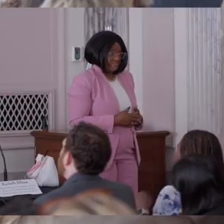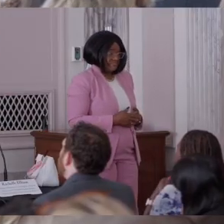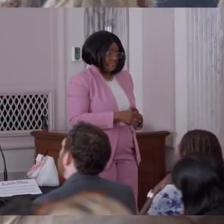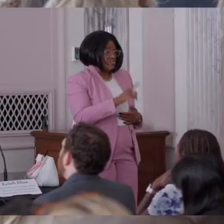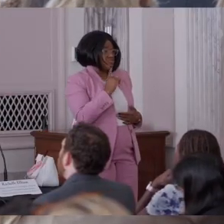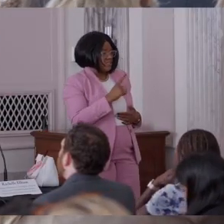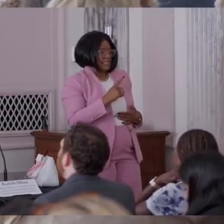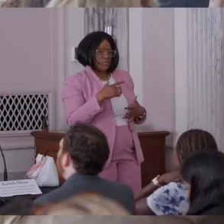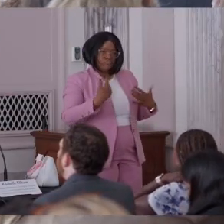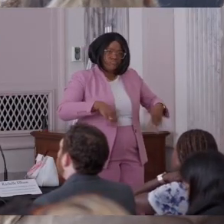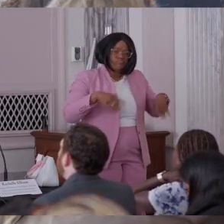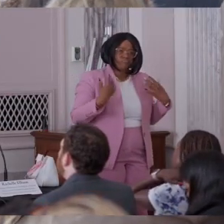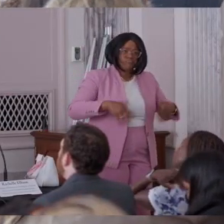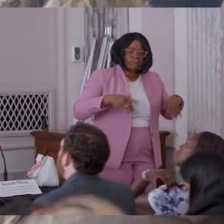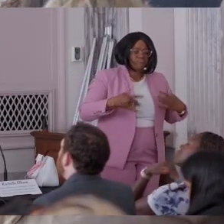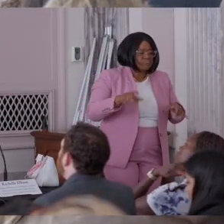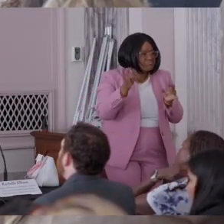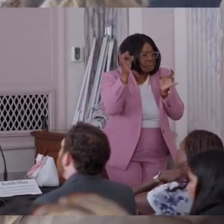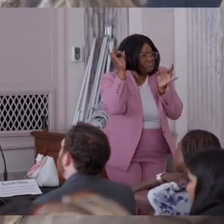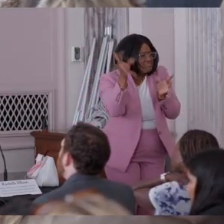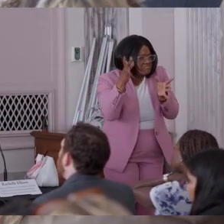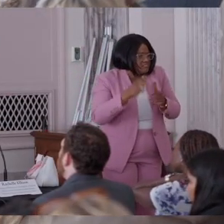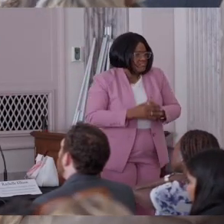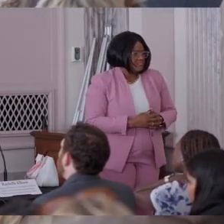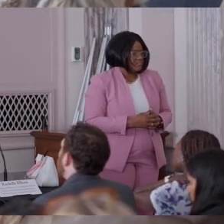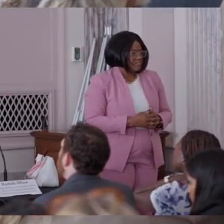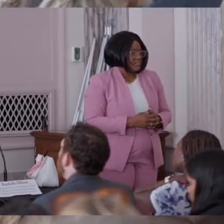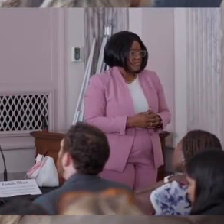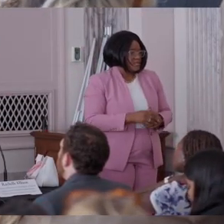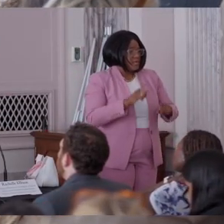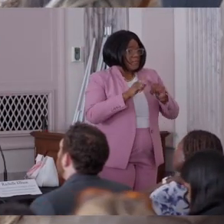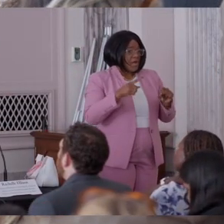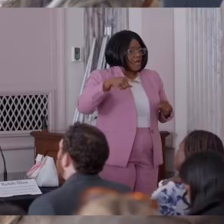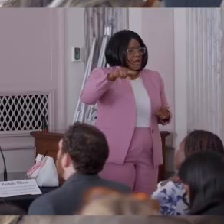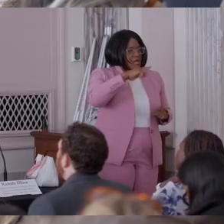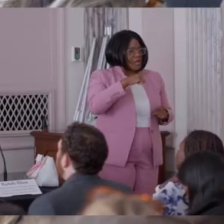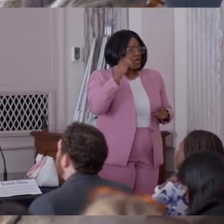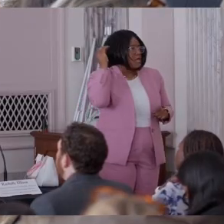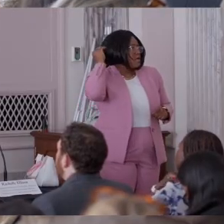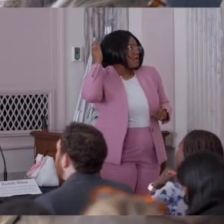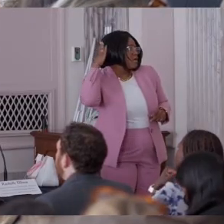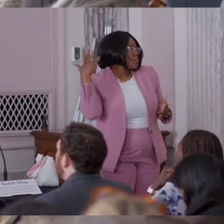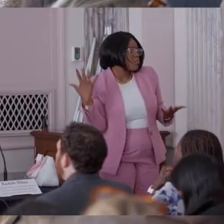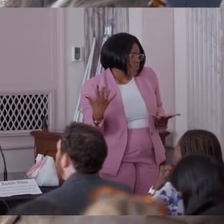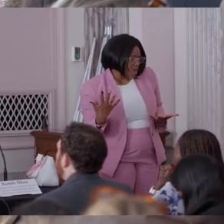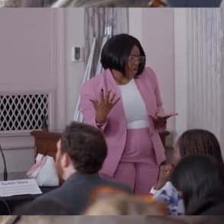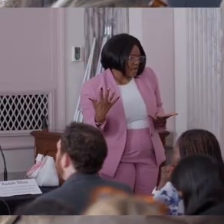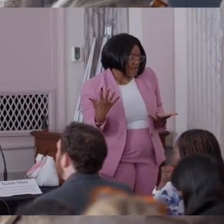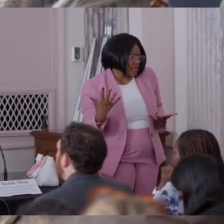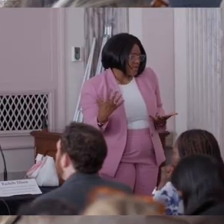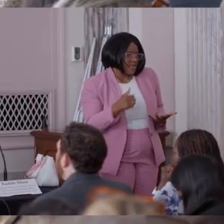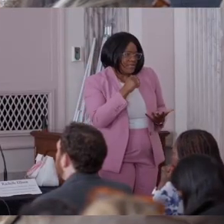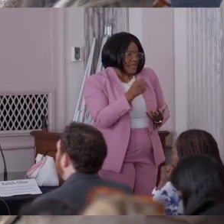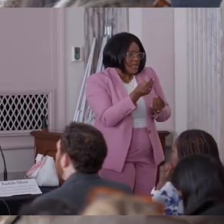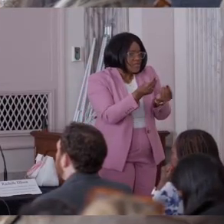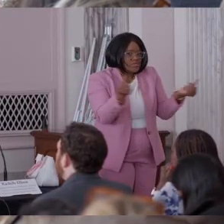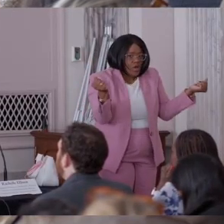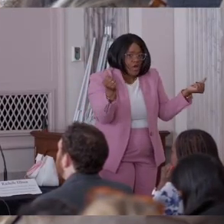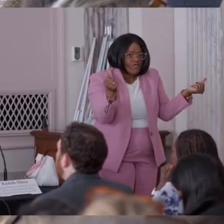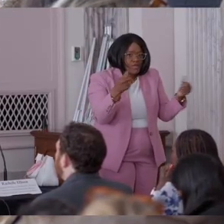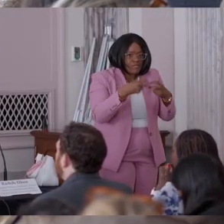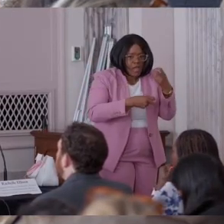major consequences for this action. And the thing that everybody should remember about this is that it does not solve